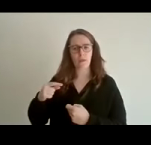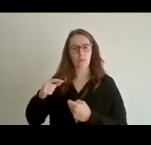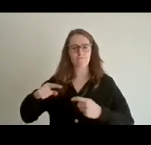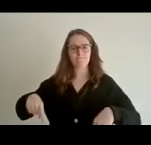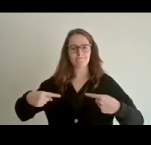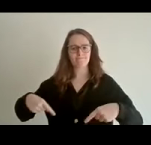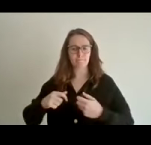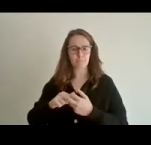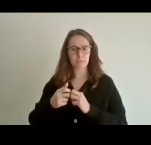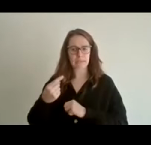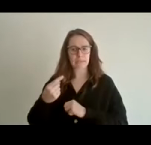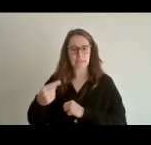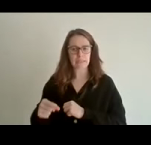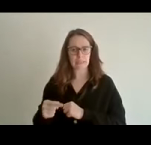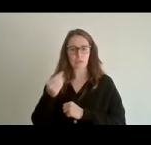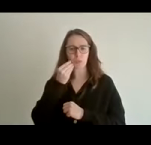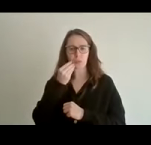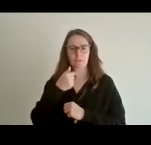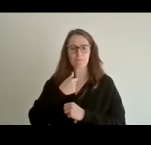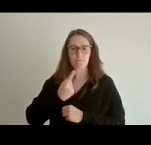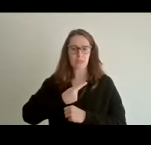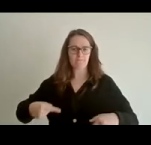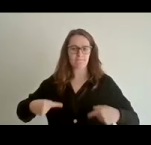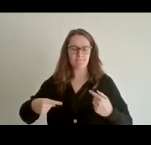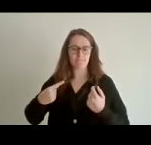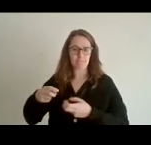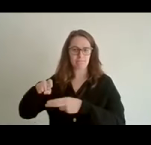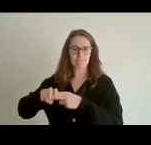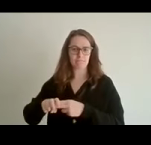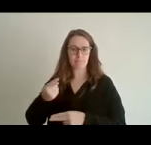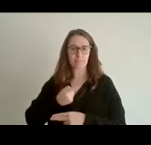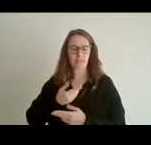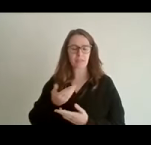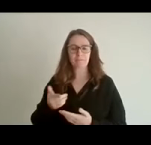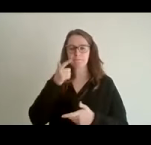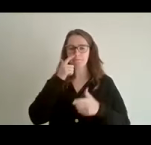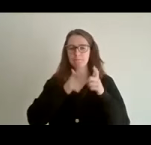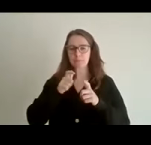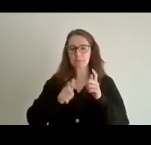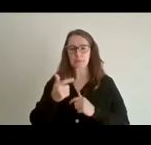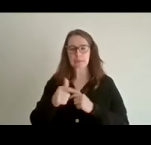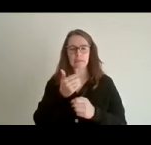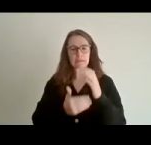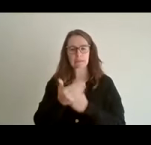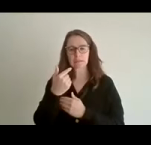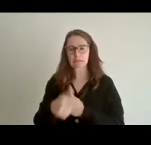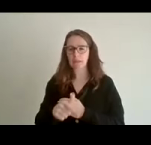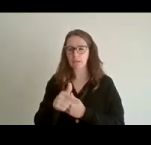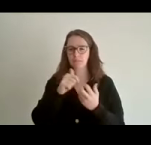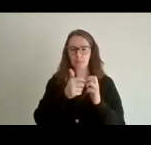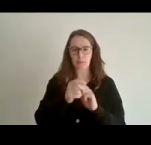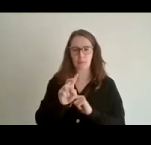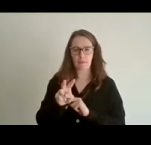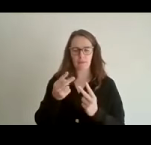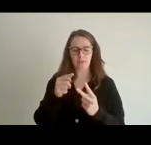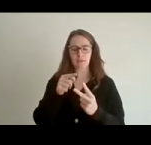him to sit in a wheelchair. People with disabilities face problems both physically and mentally. For example,